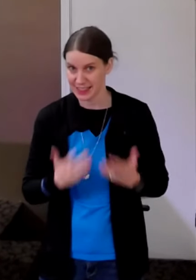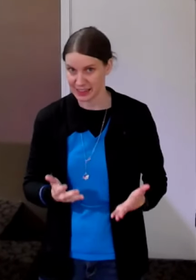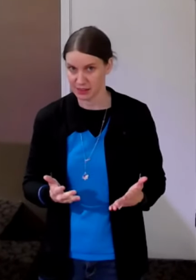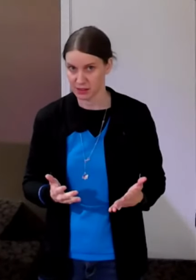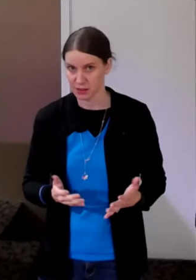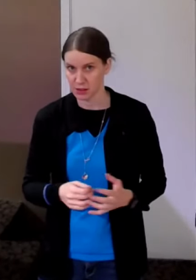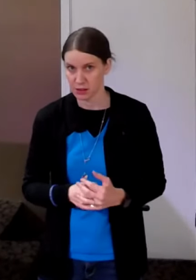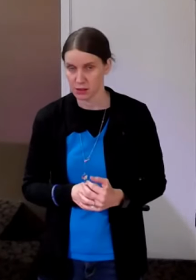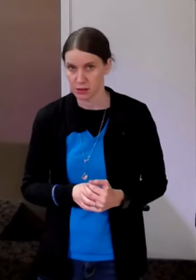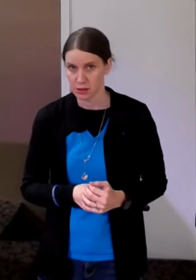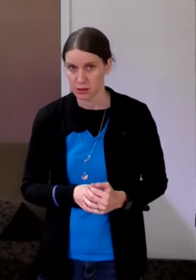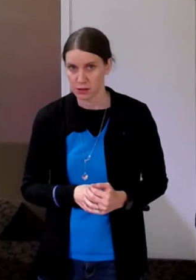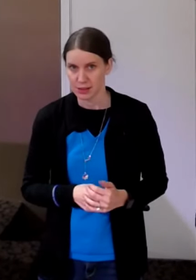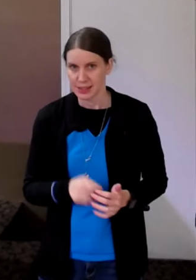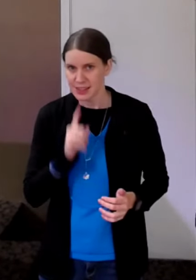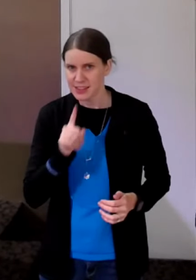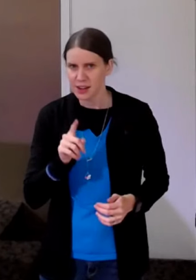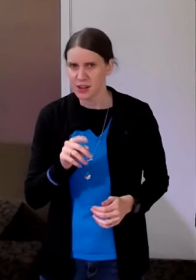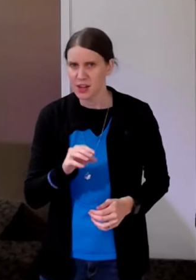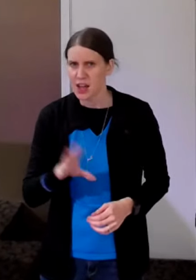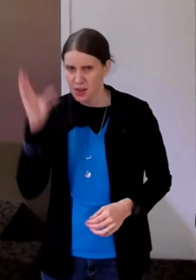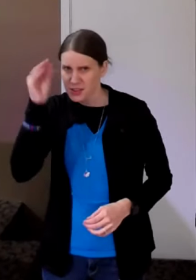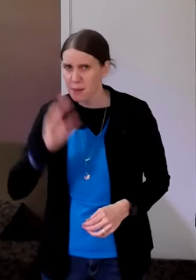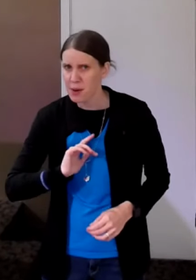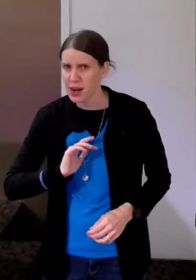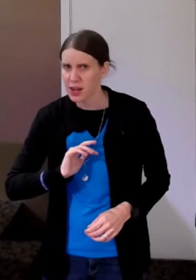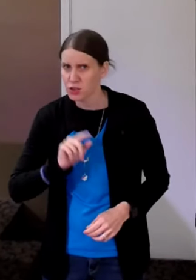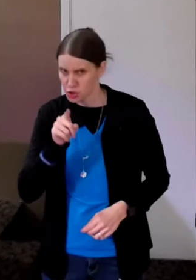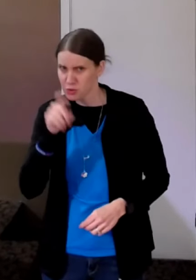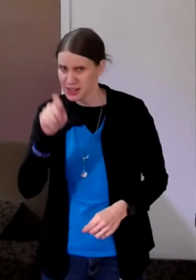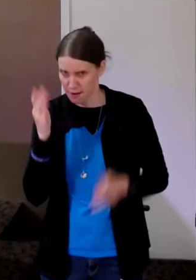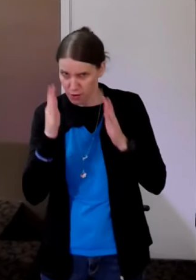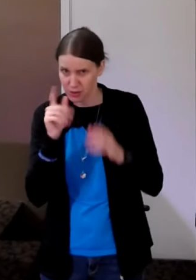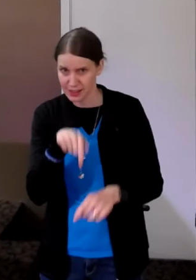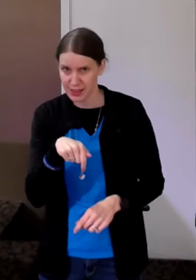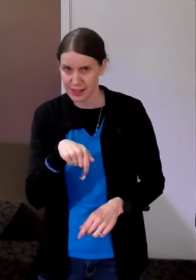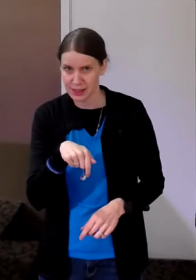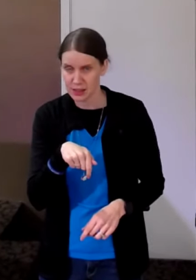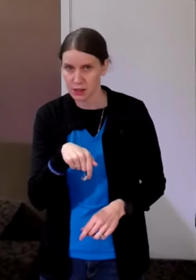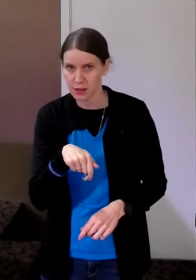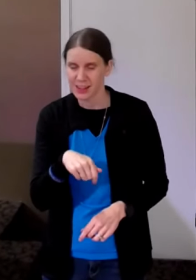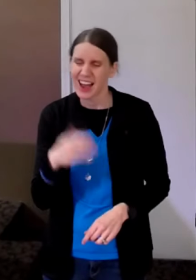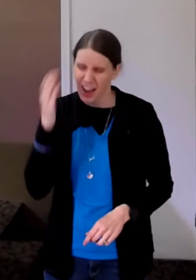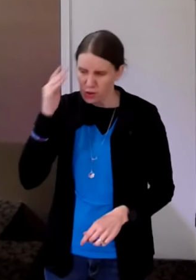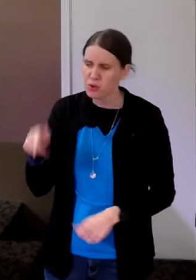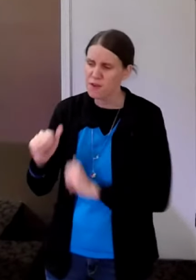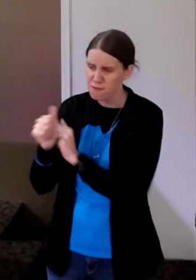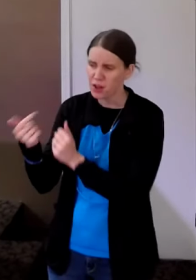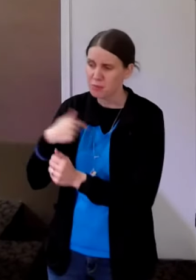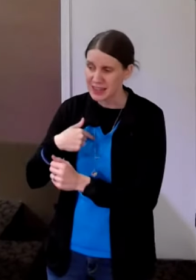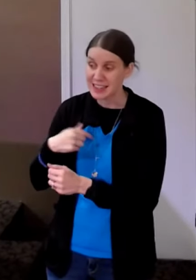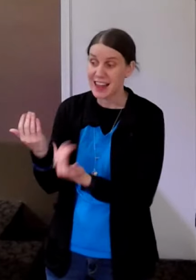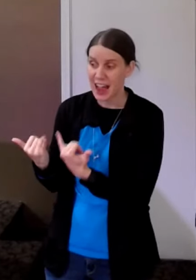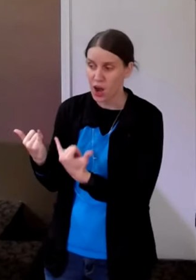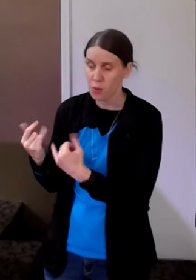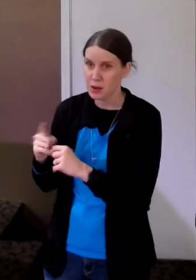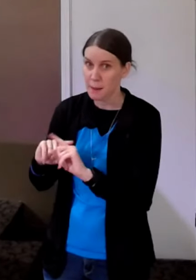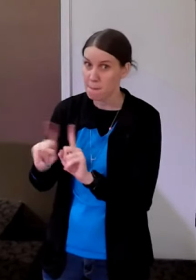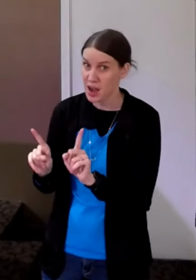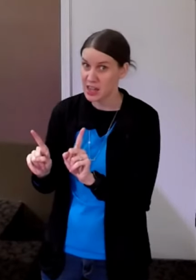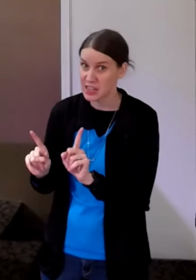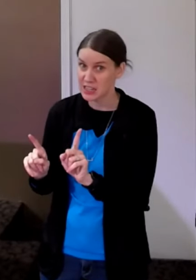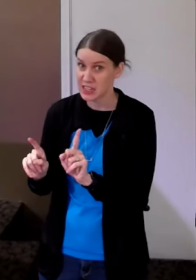He said, there is someone that you need to fixate upon. I know you're following me, and that's great. But he said, I'm not the